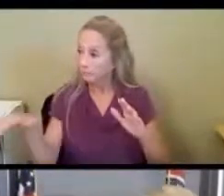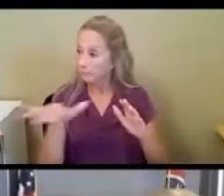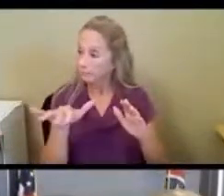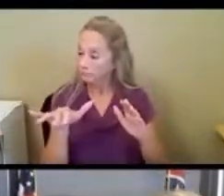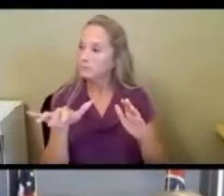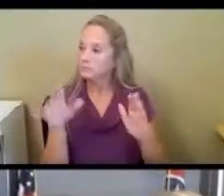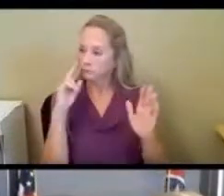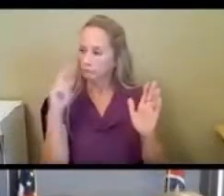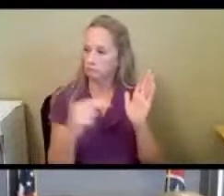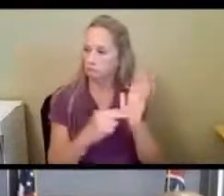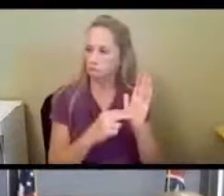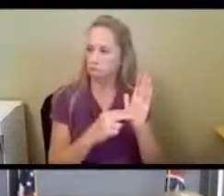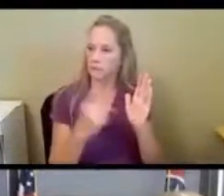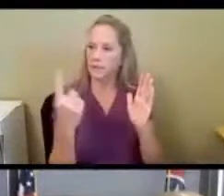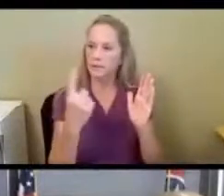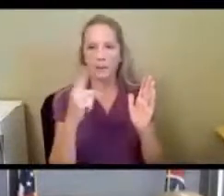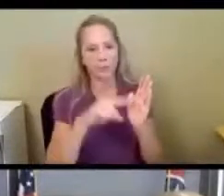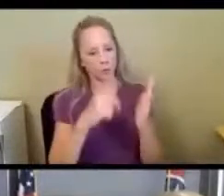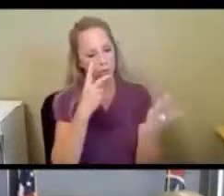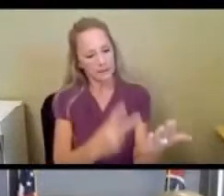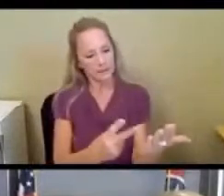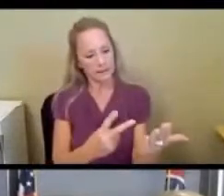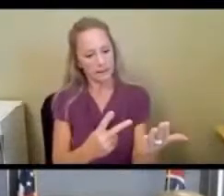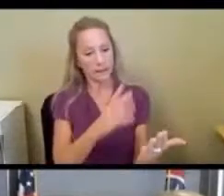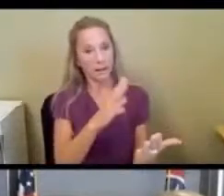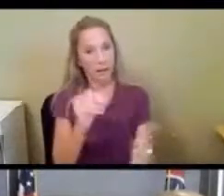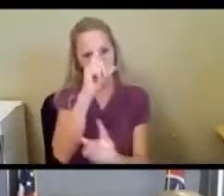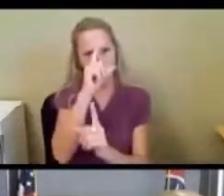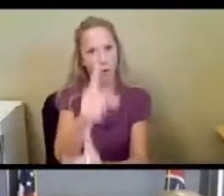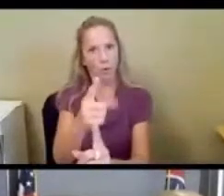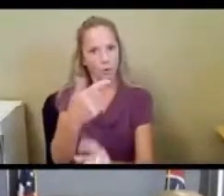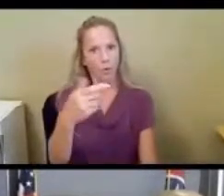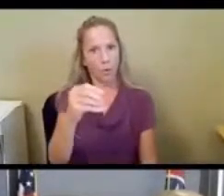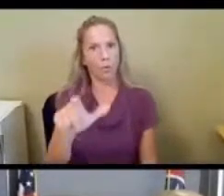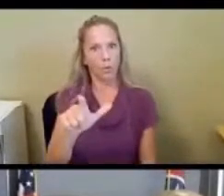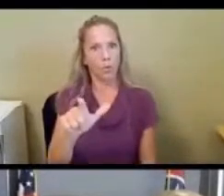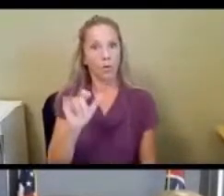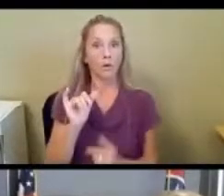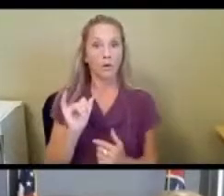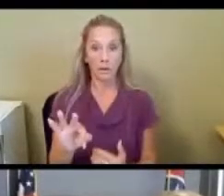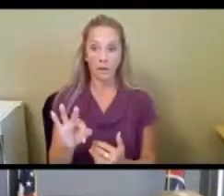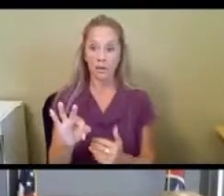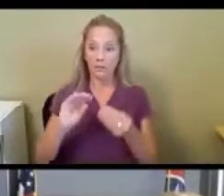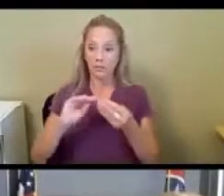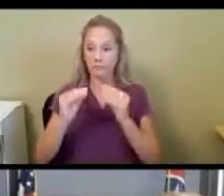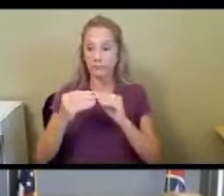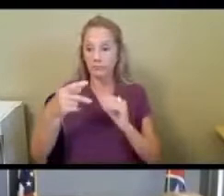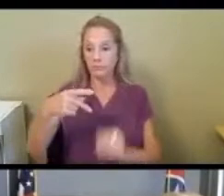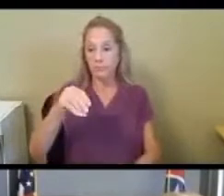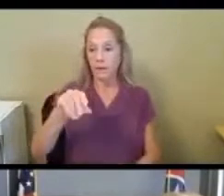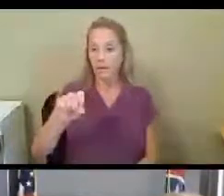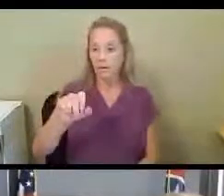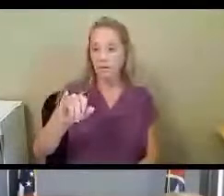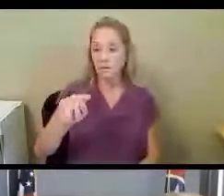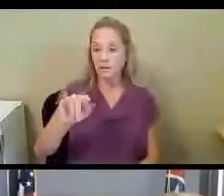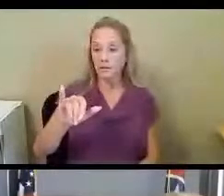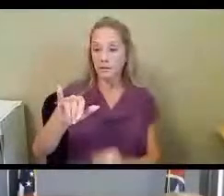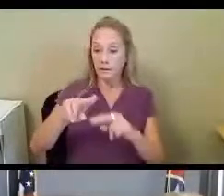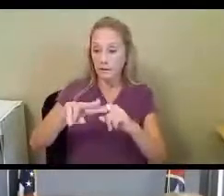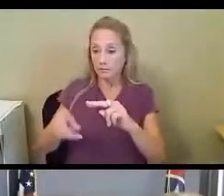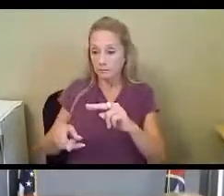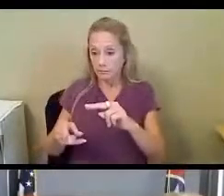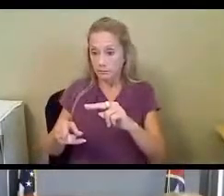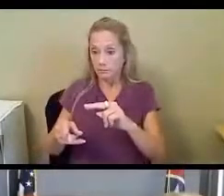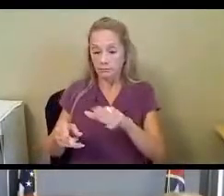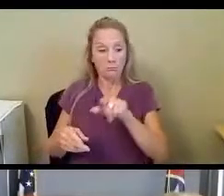at and a goal to strive for, to say, if we get our positivity rate down, if the other benchmarks are hitting